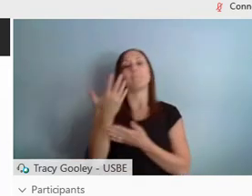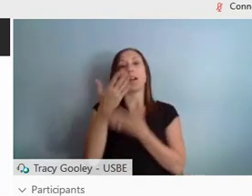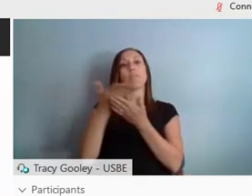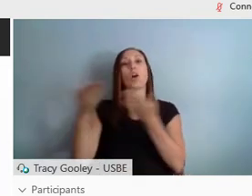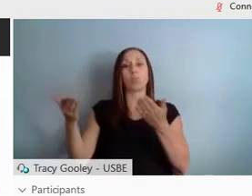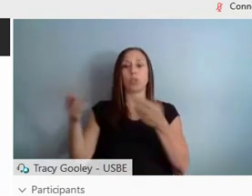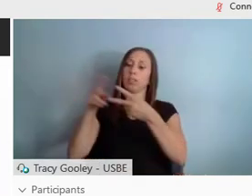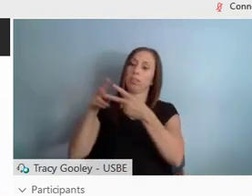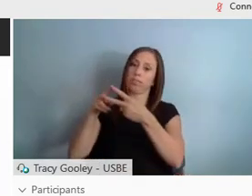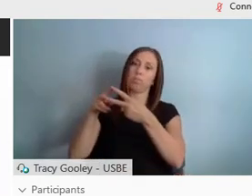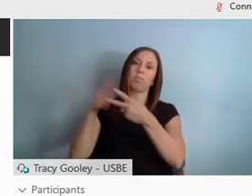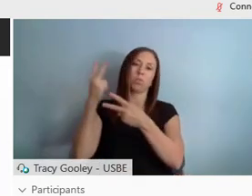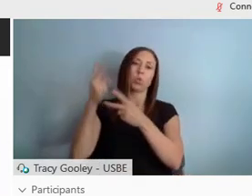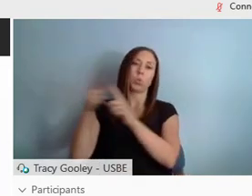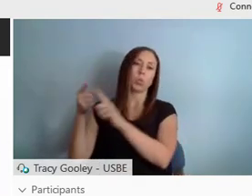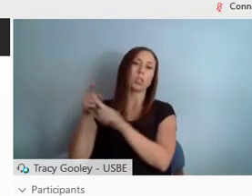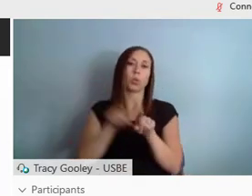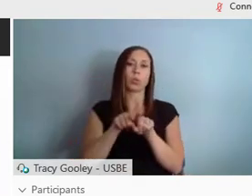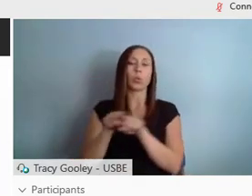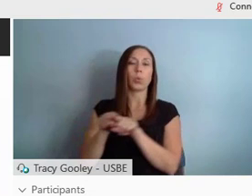well.